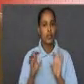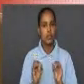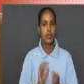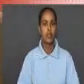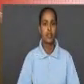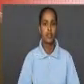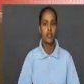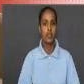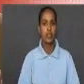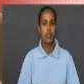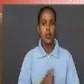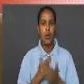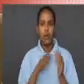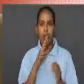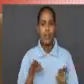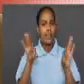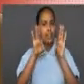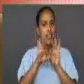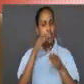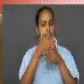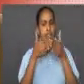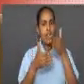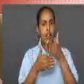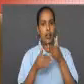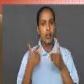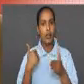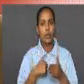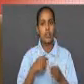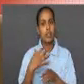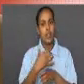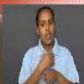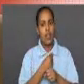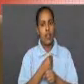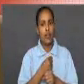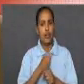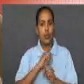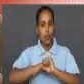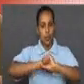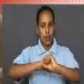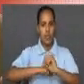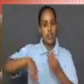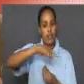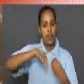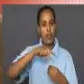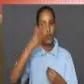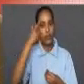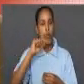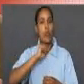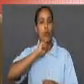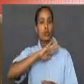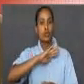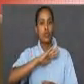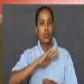Students, what are the necessary steps that we should take to protect the environment from